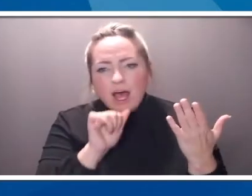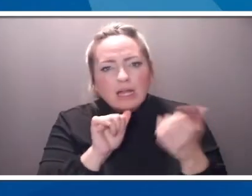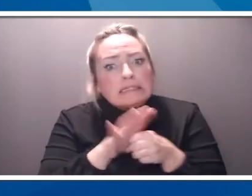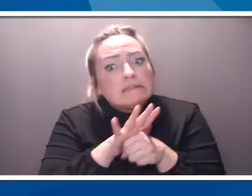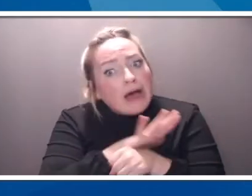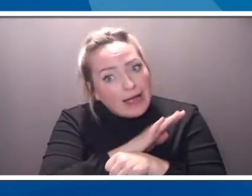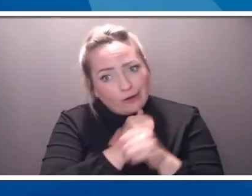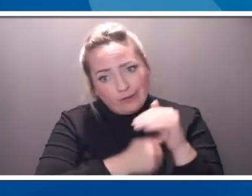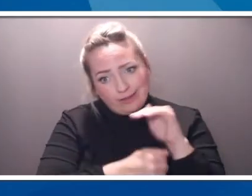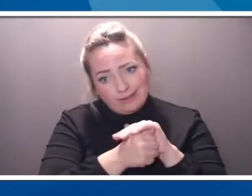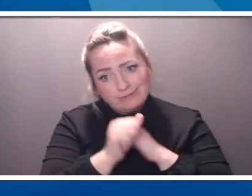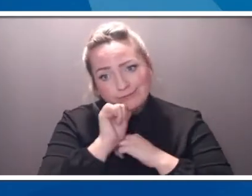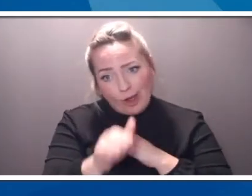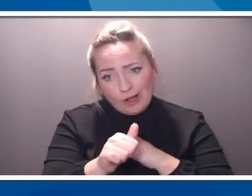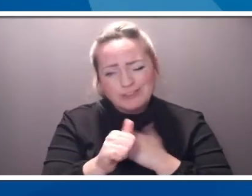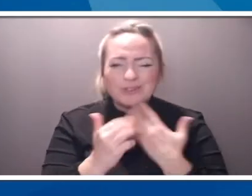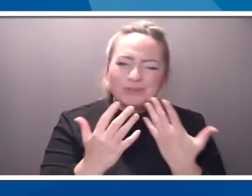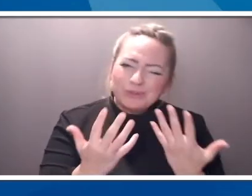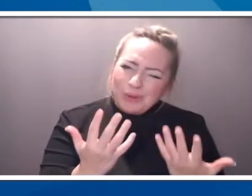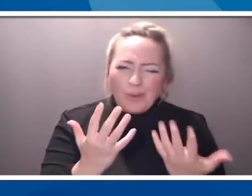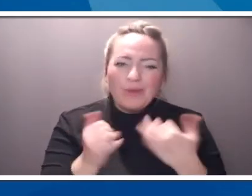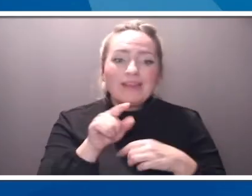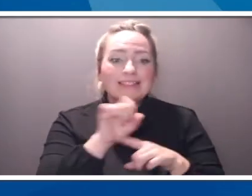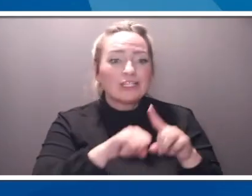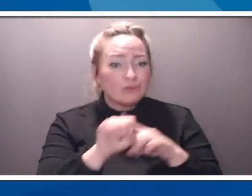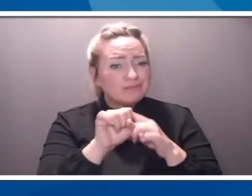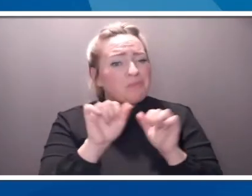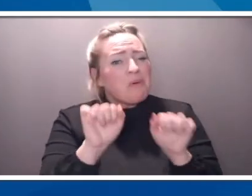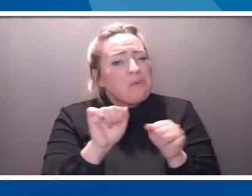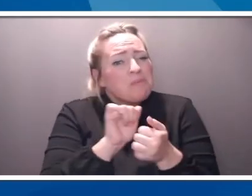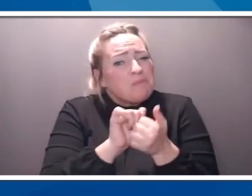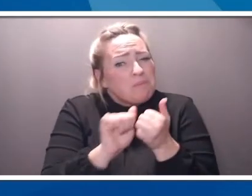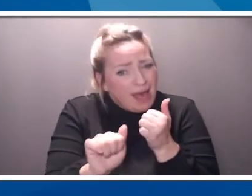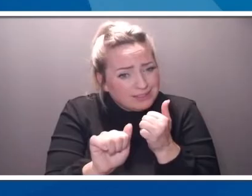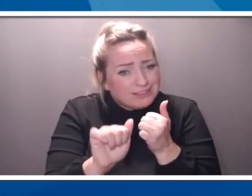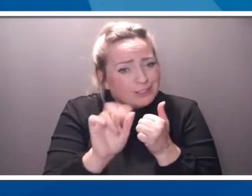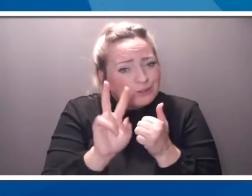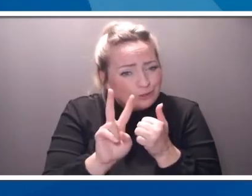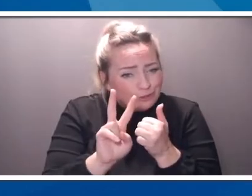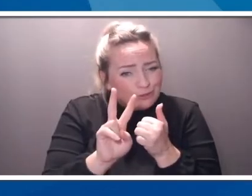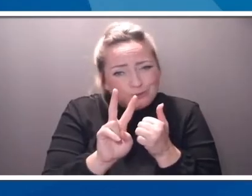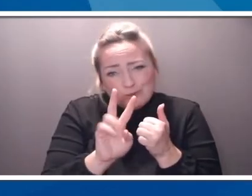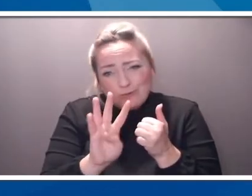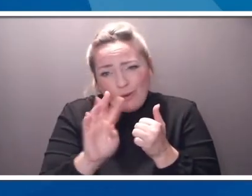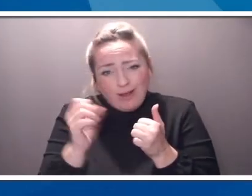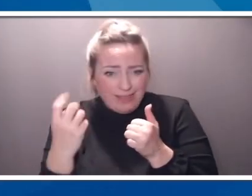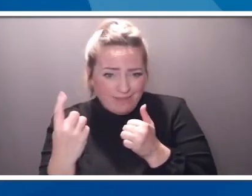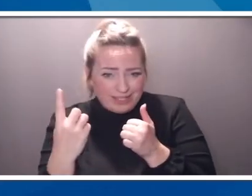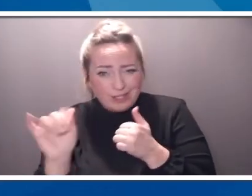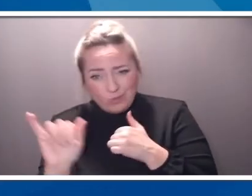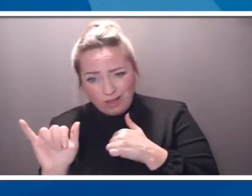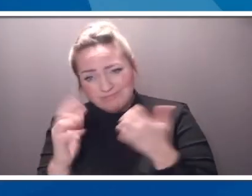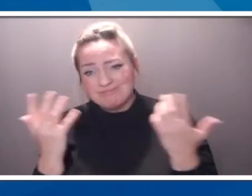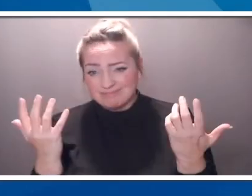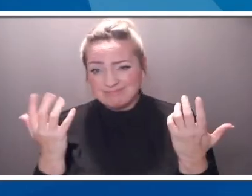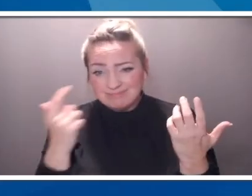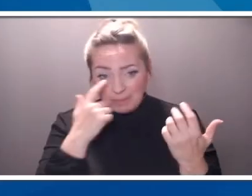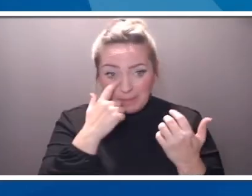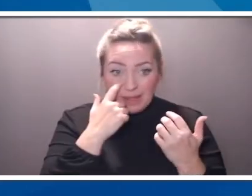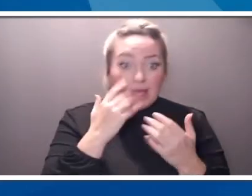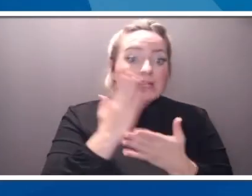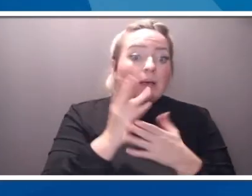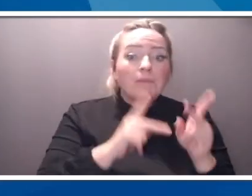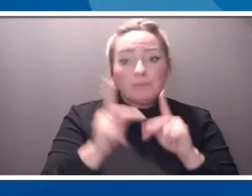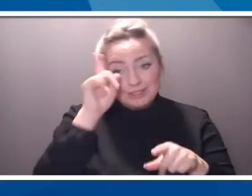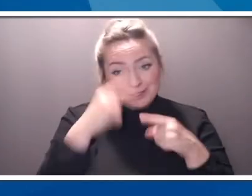Again, arguably, that's not entirely hidden. So this situation would probably pass